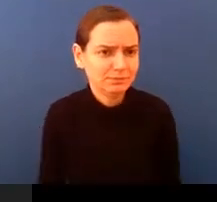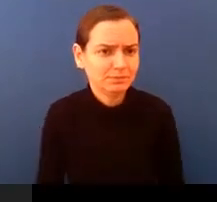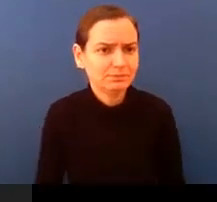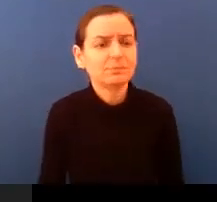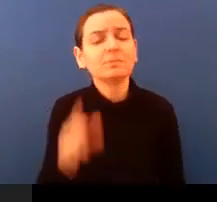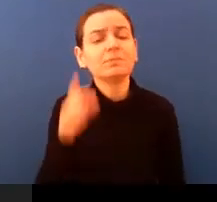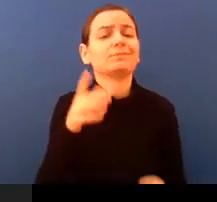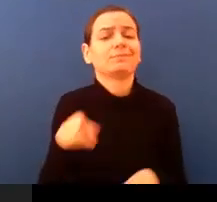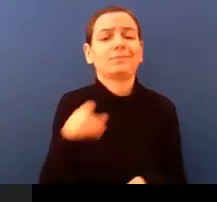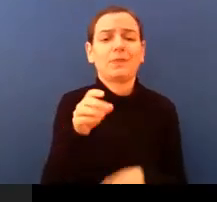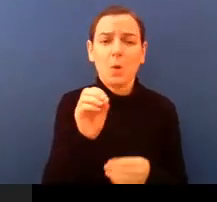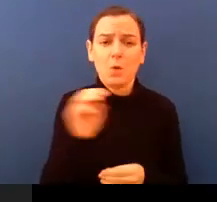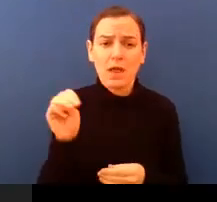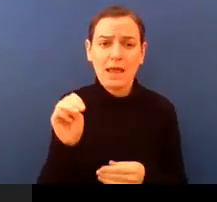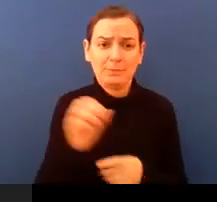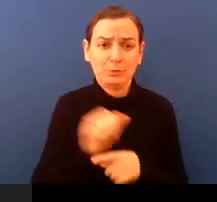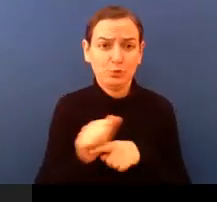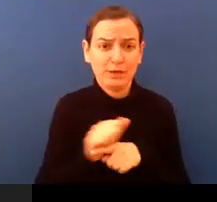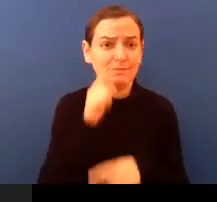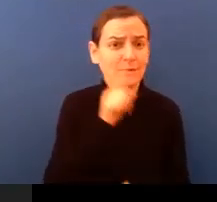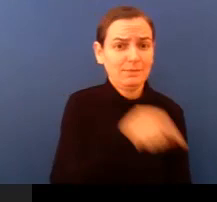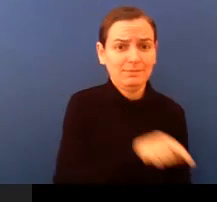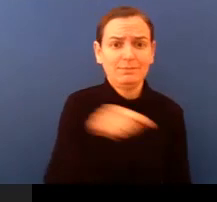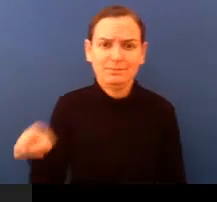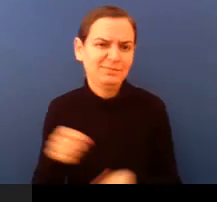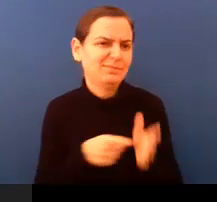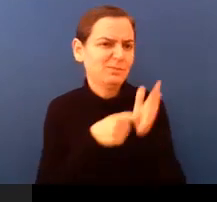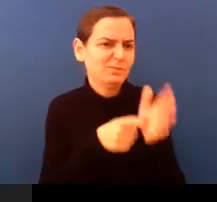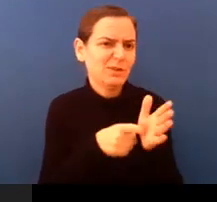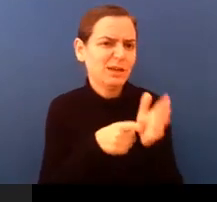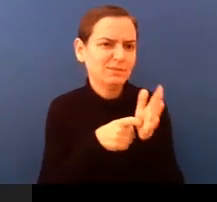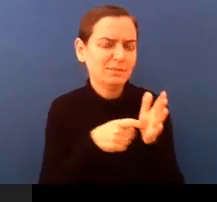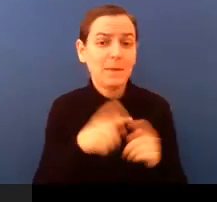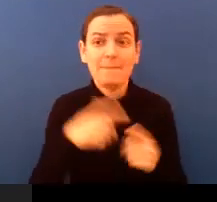there when you first get back home and review your routes with you.